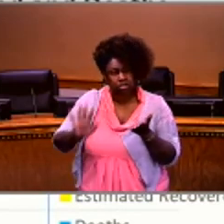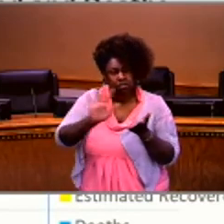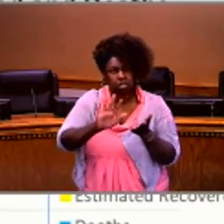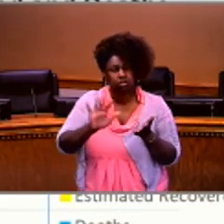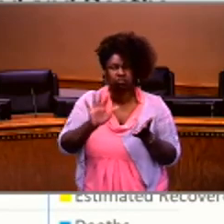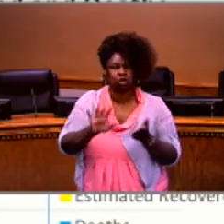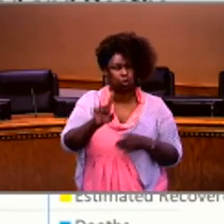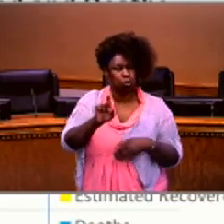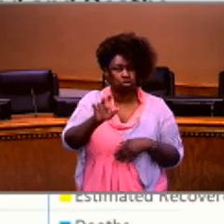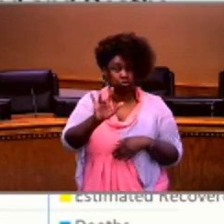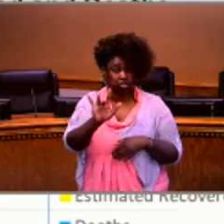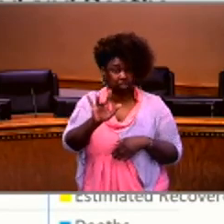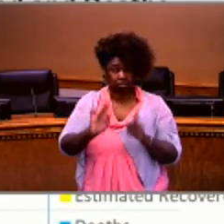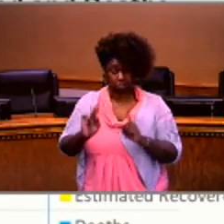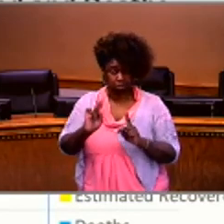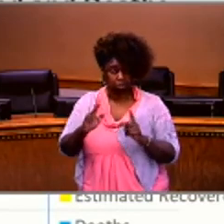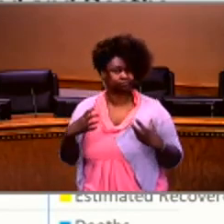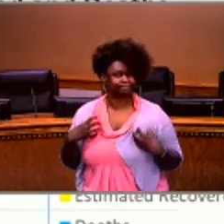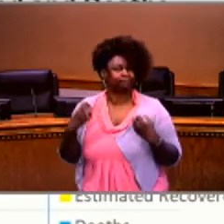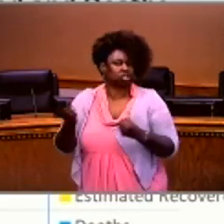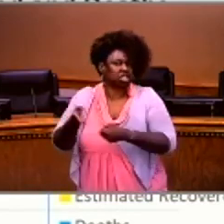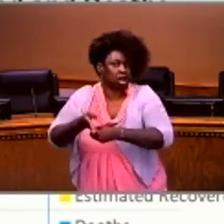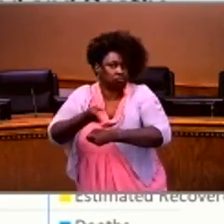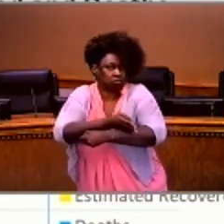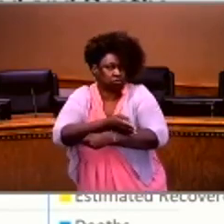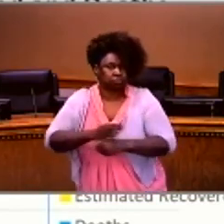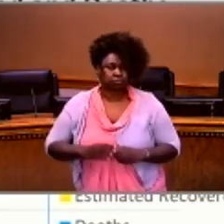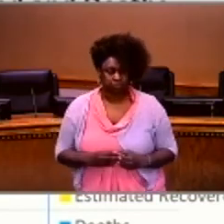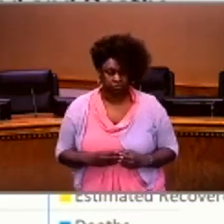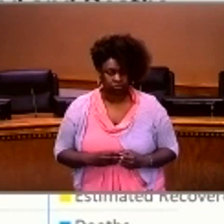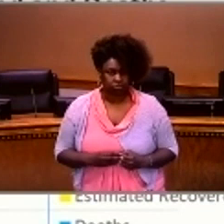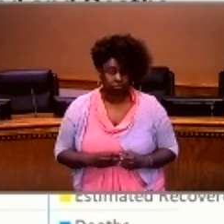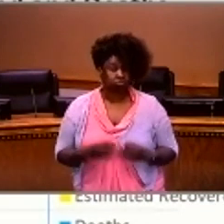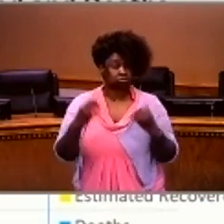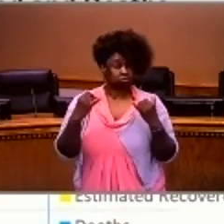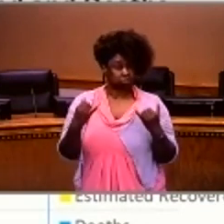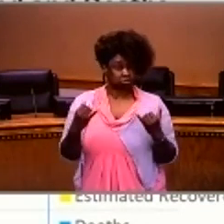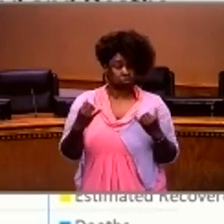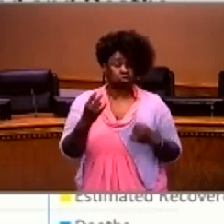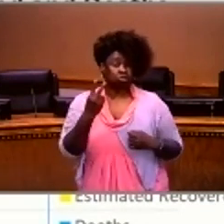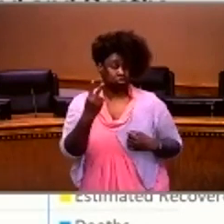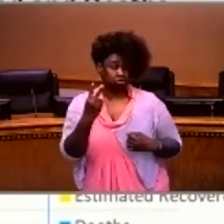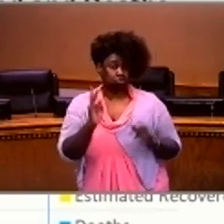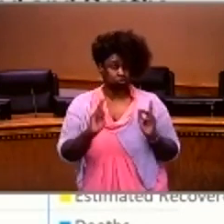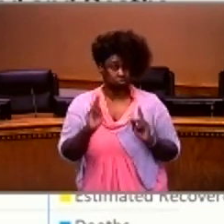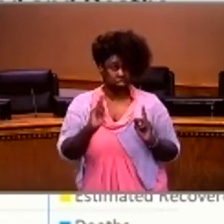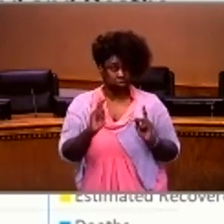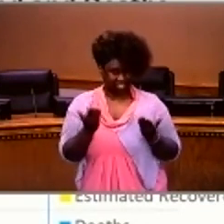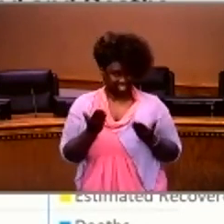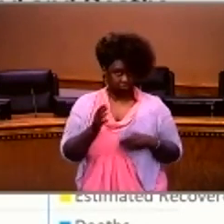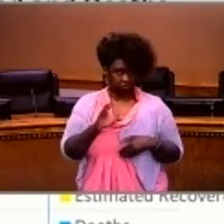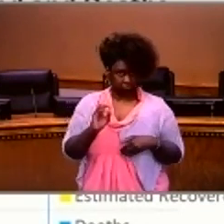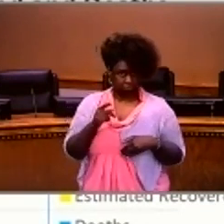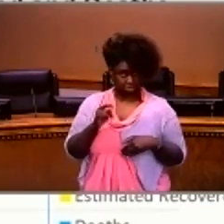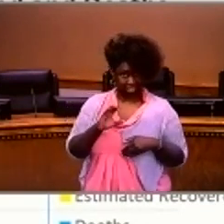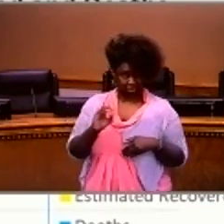least 125 recovered individuals in that group, and we to date still have only had 2 COVID-19 related